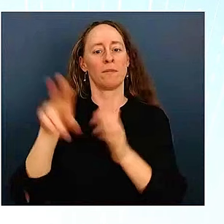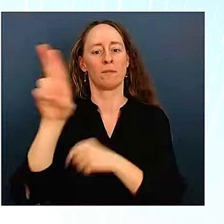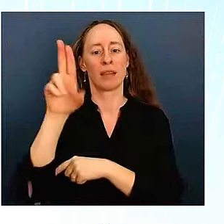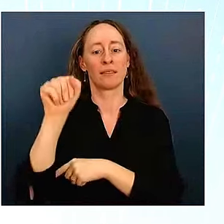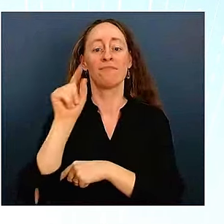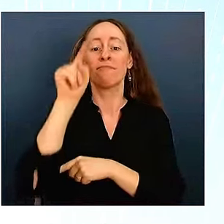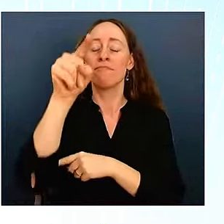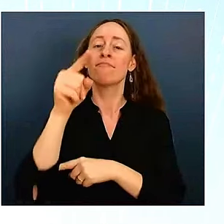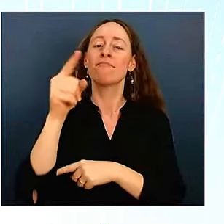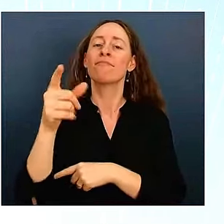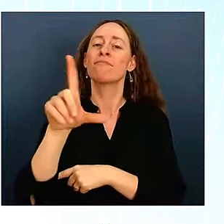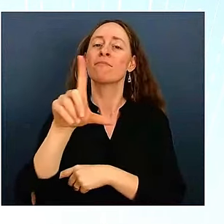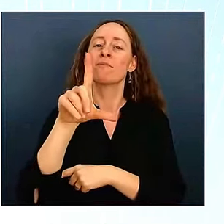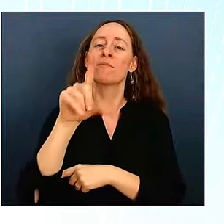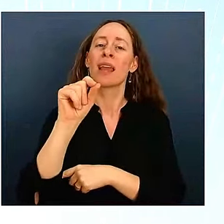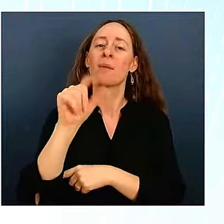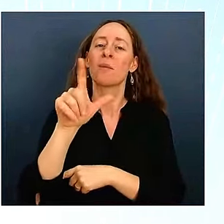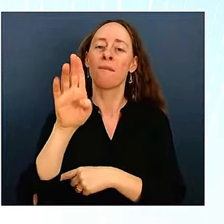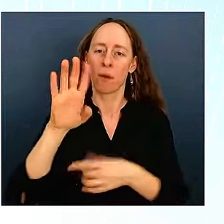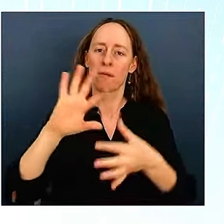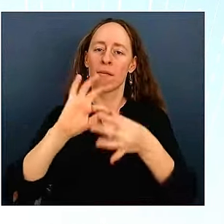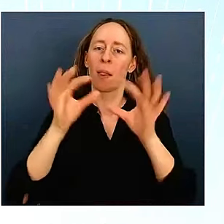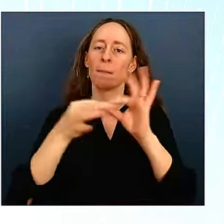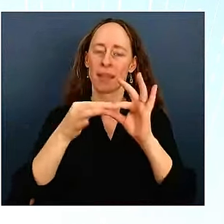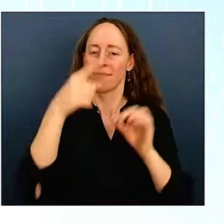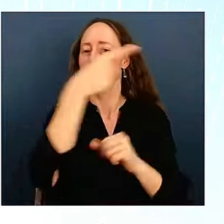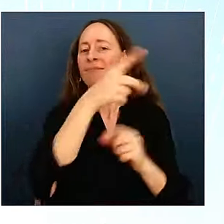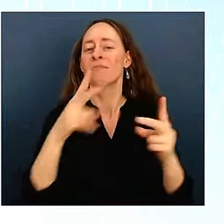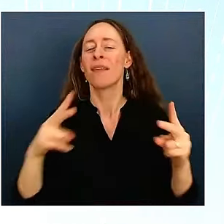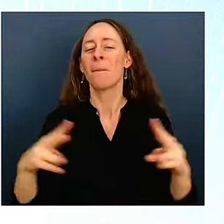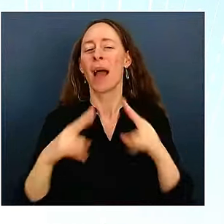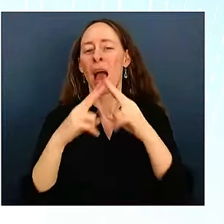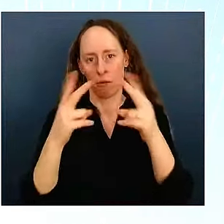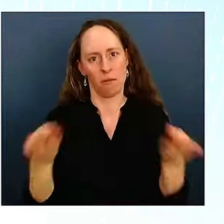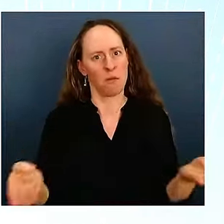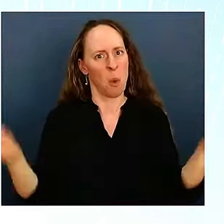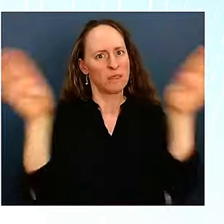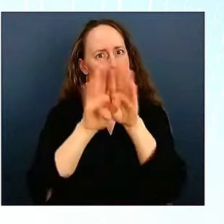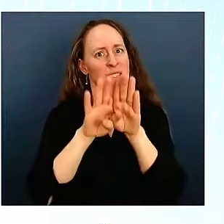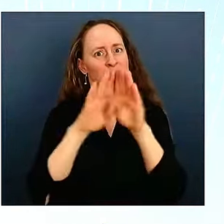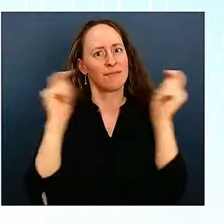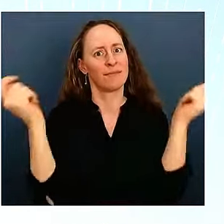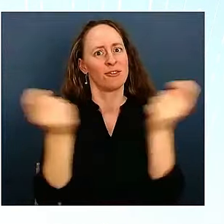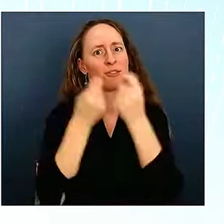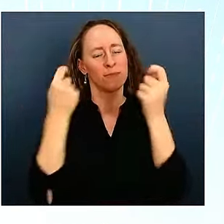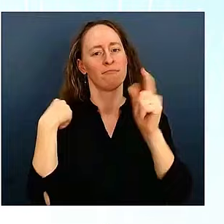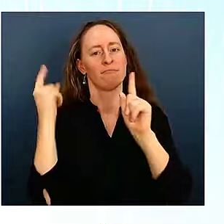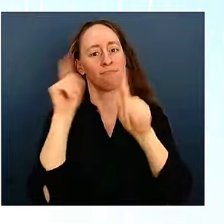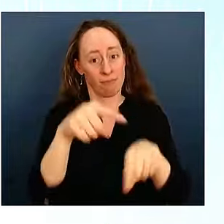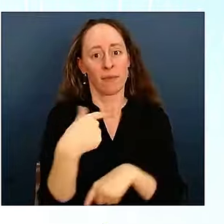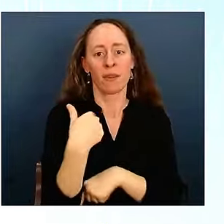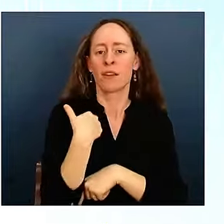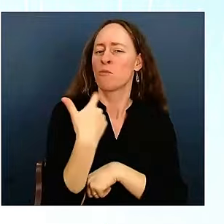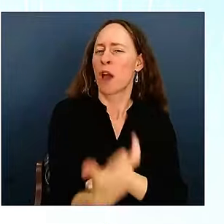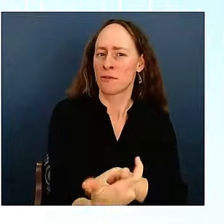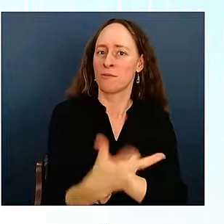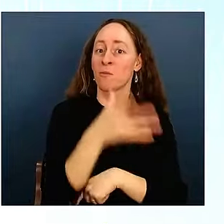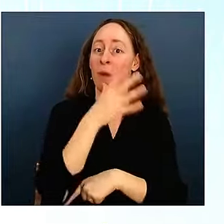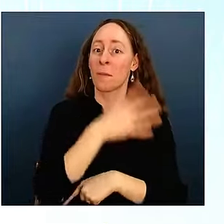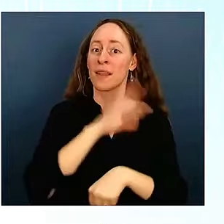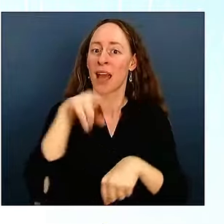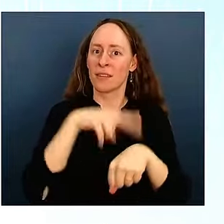Paris Olympic Games, where I watched the U.S. Women's National Soccer Team take home the gold.